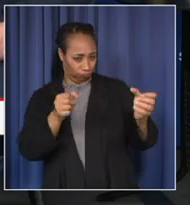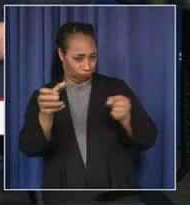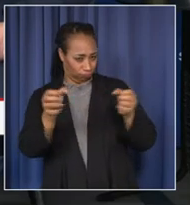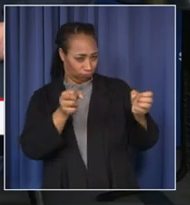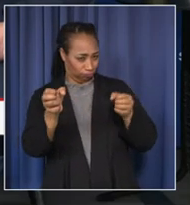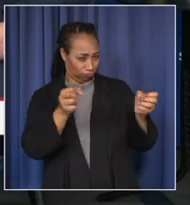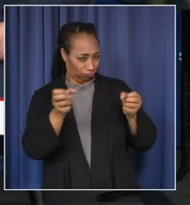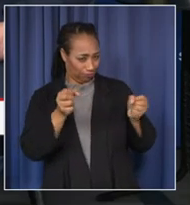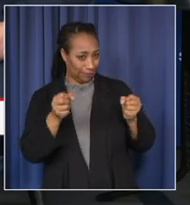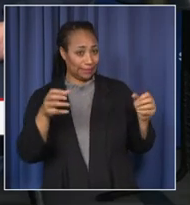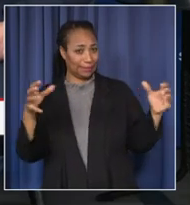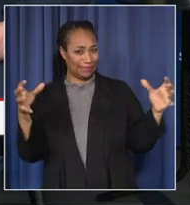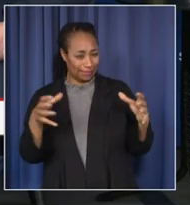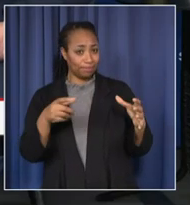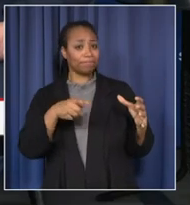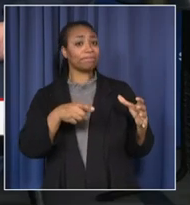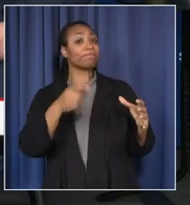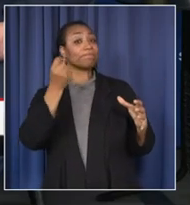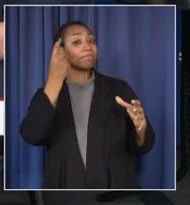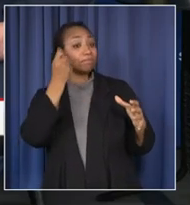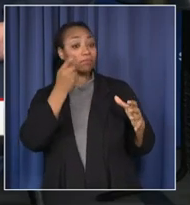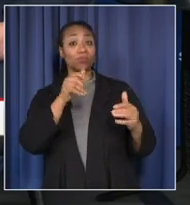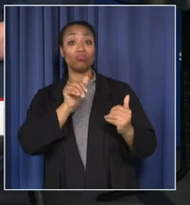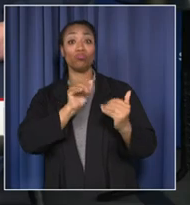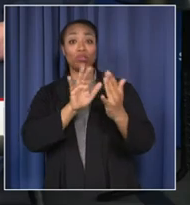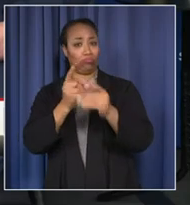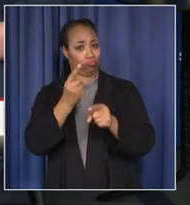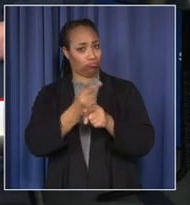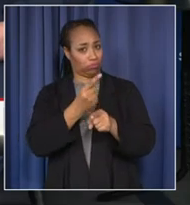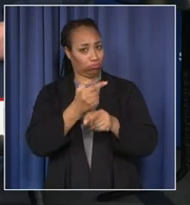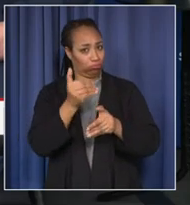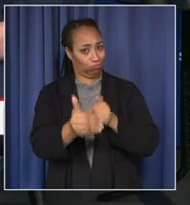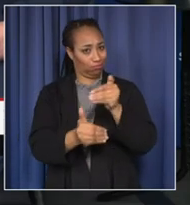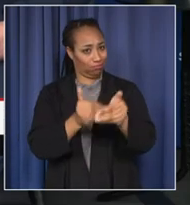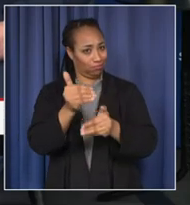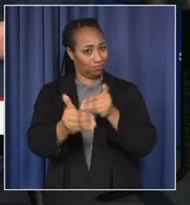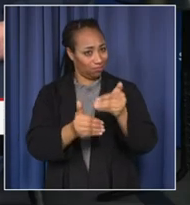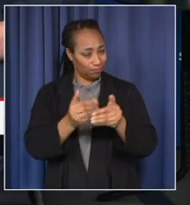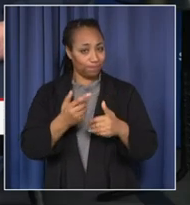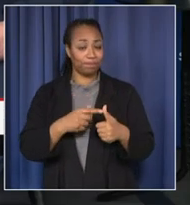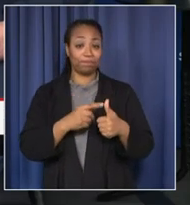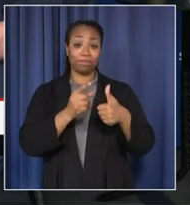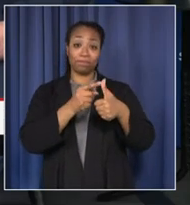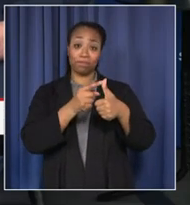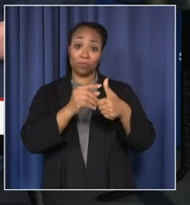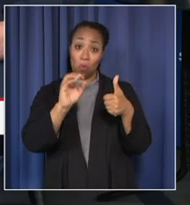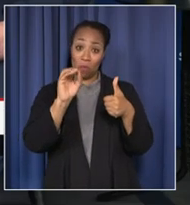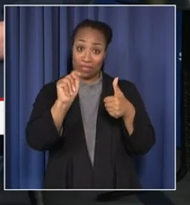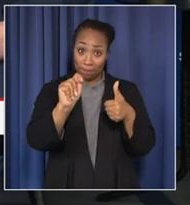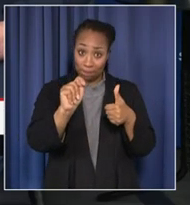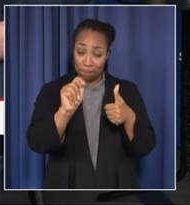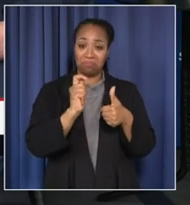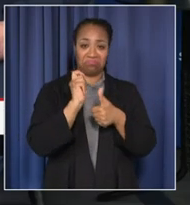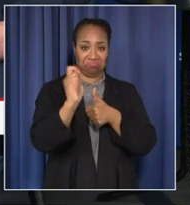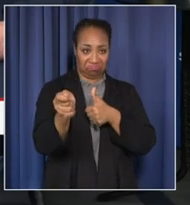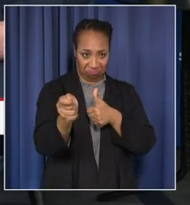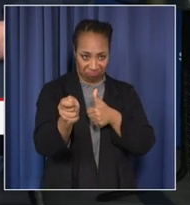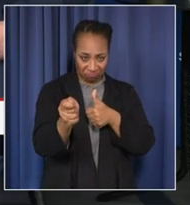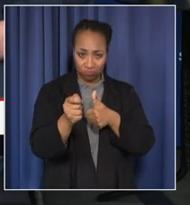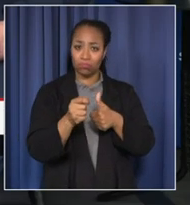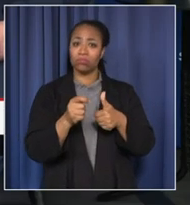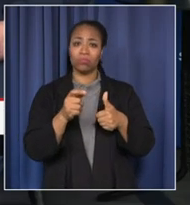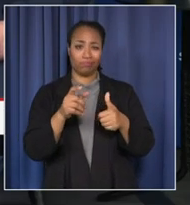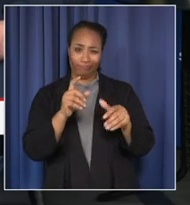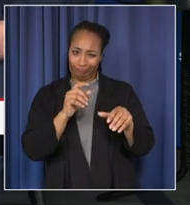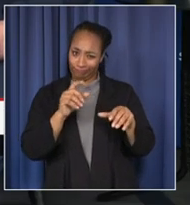is efficient. But we have to do that to make sure we have the shifts and the people on the street that we need. So we